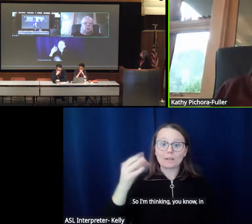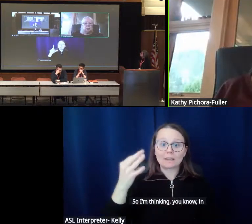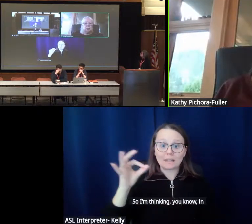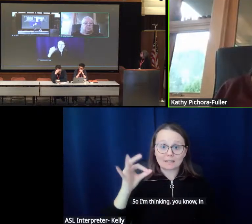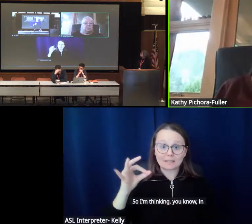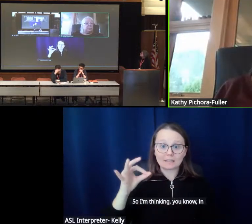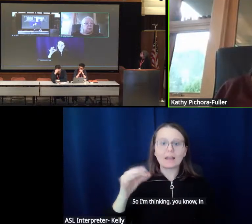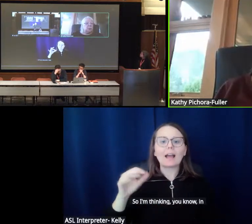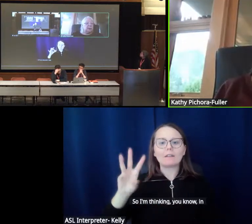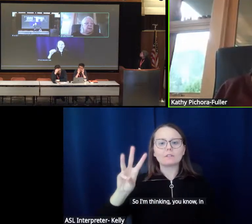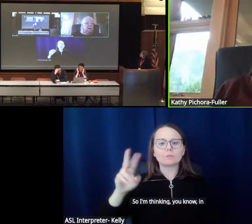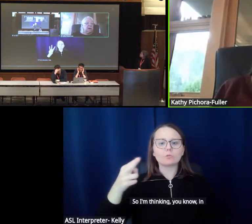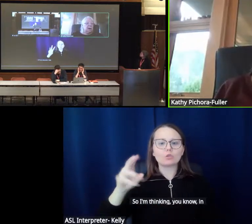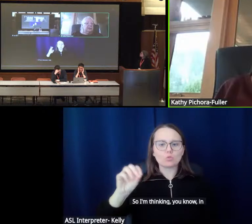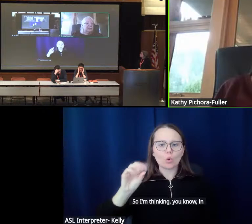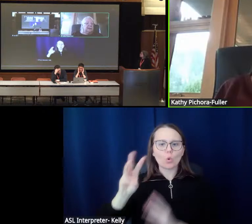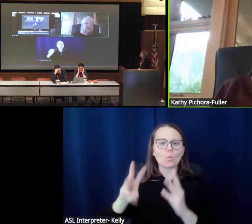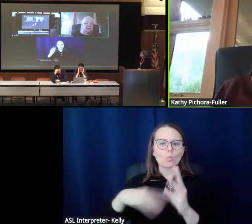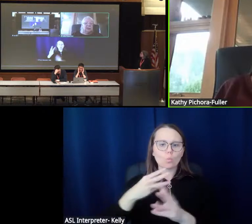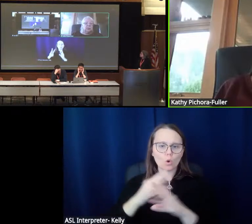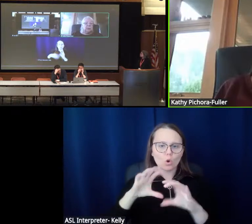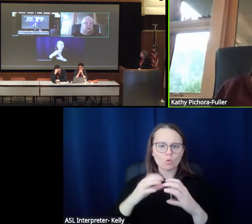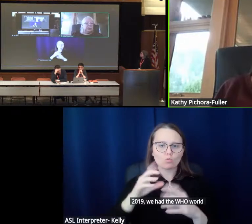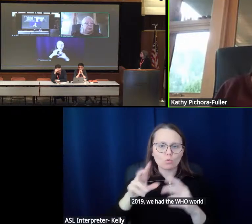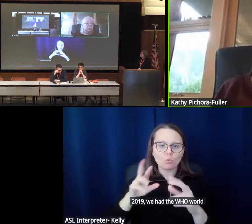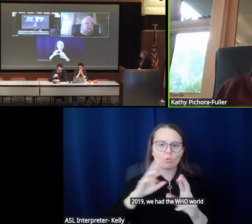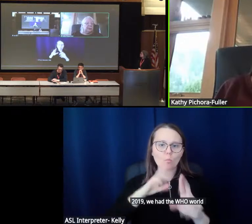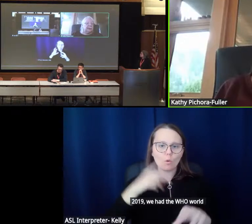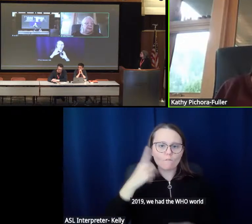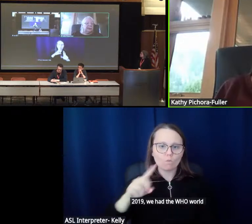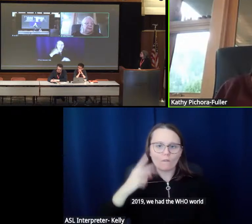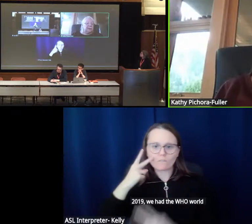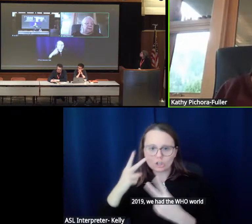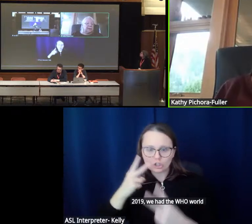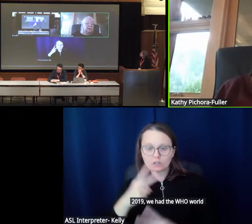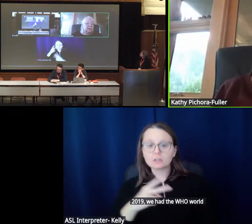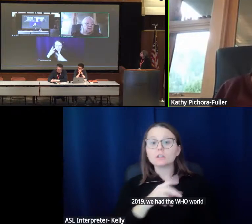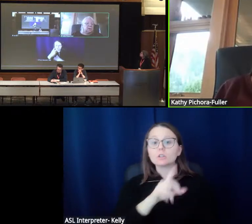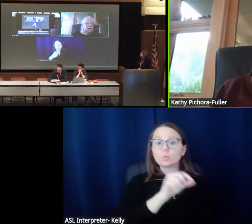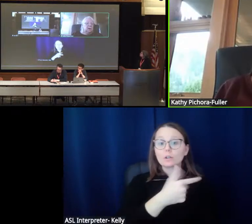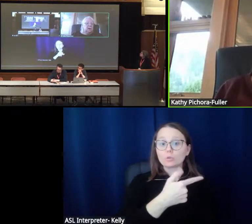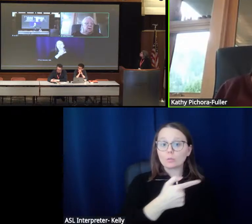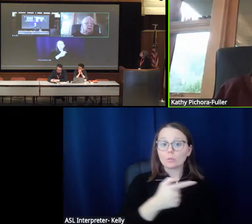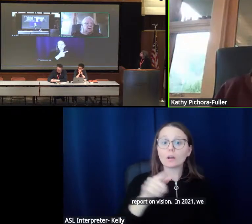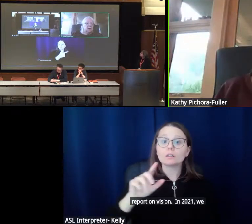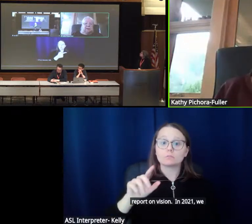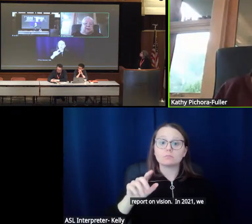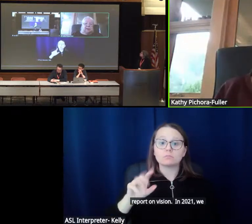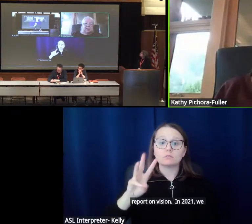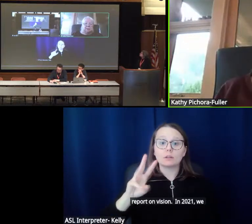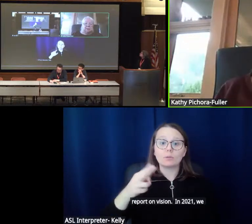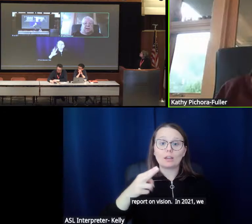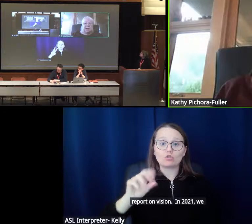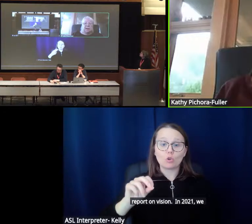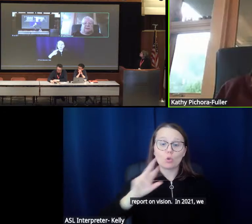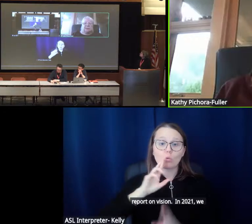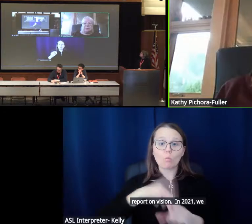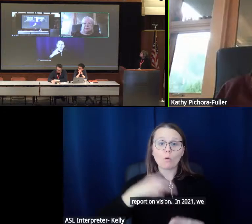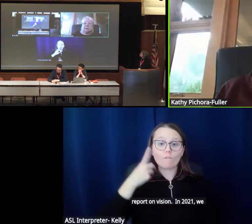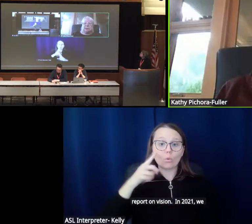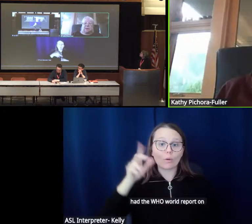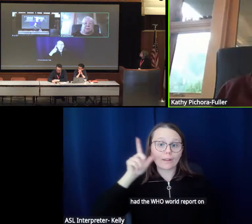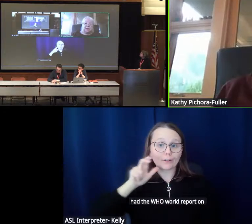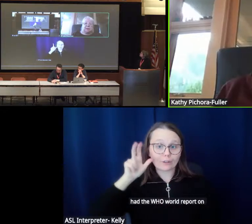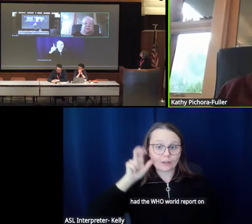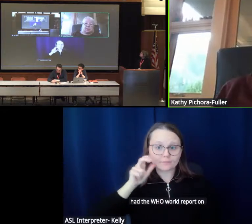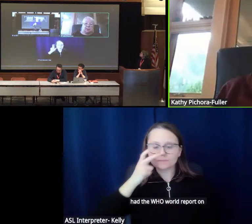World Report on Vision. In 2021, we had the WHO World Report on Hearing, and we had subsequent